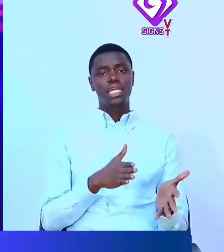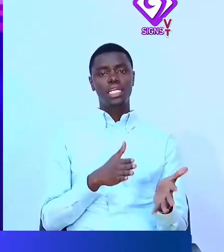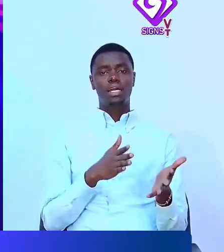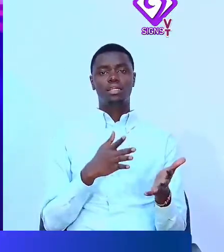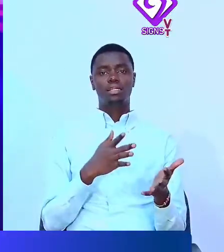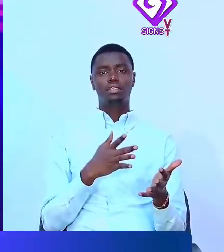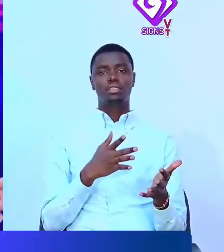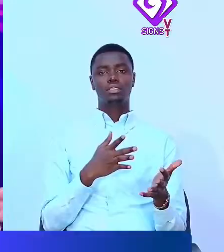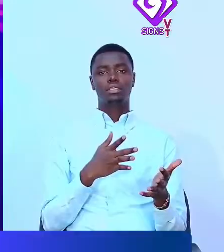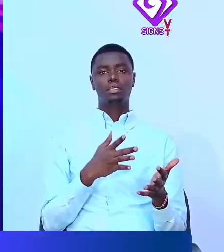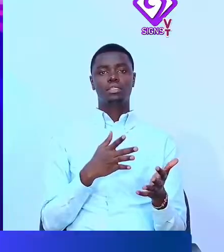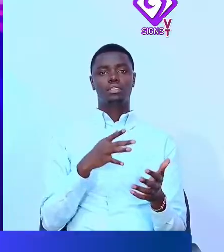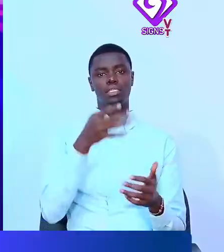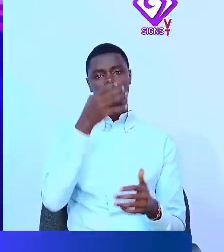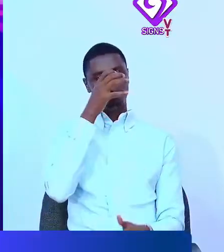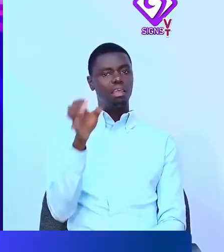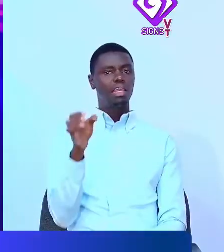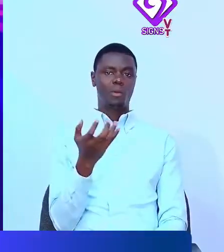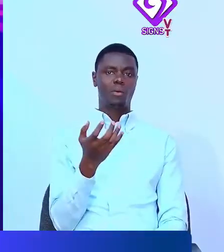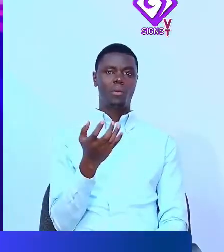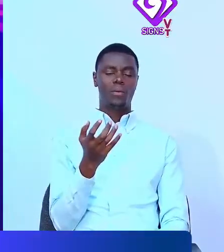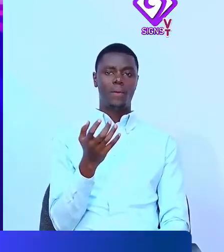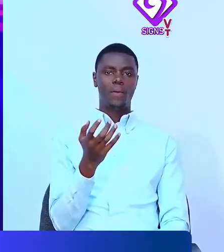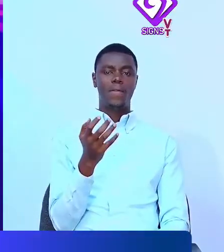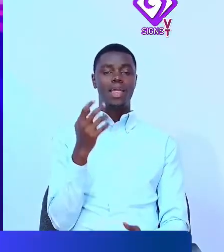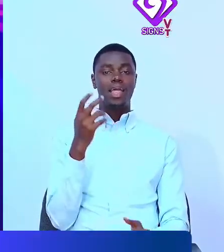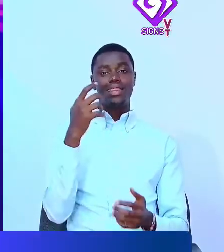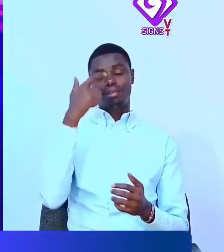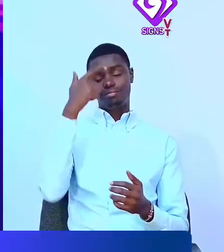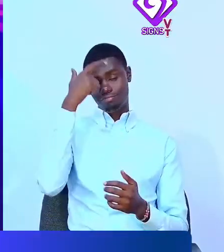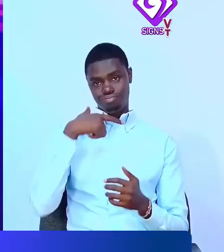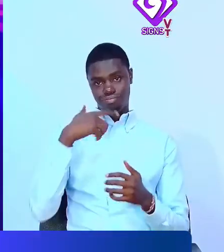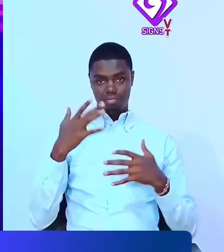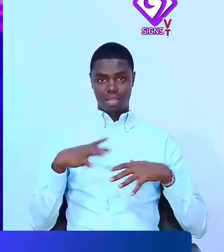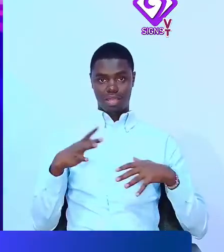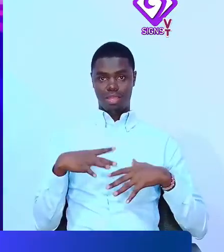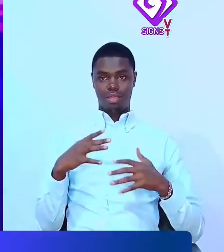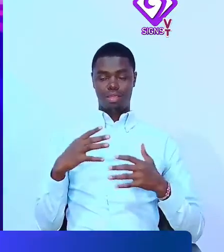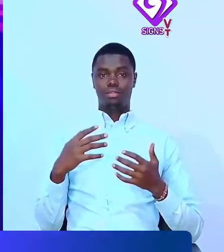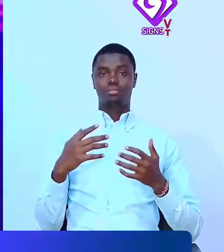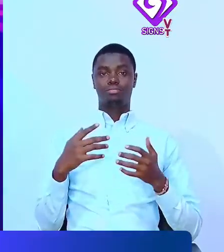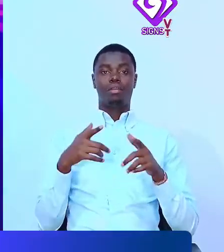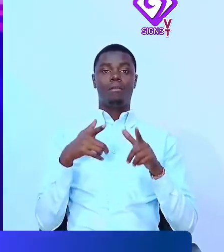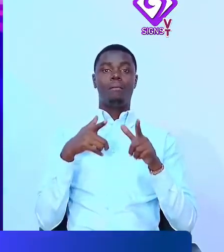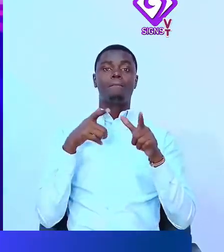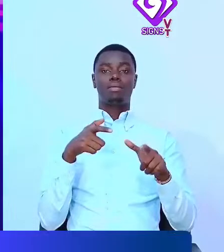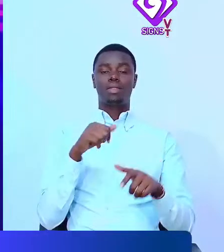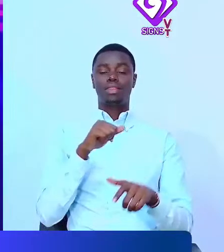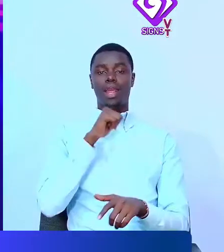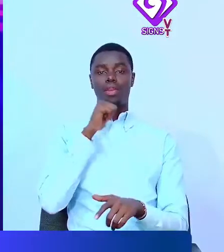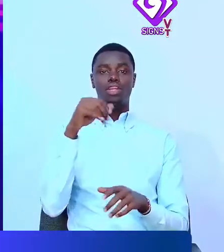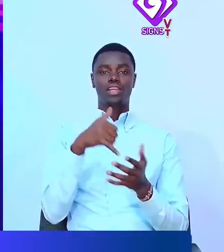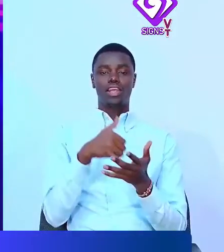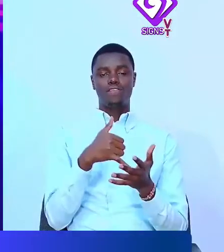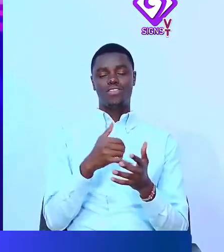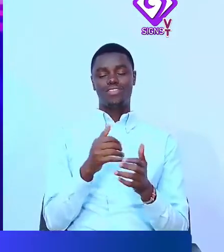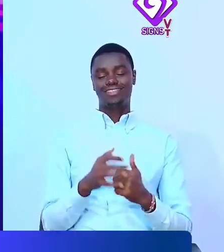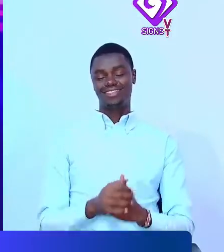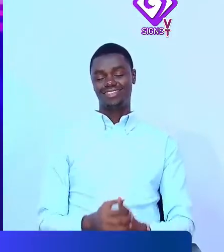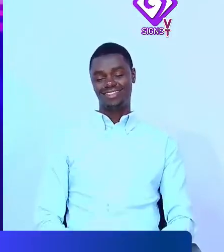to, because the visually impaired just caught an astray there that they weren't even a part of. Of